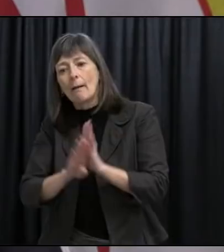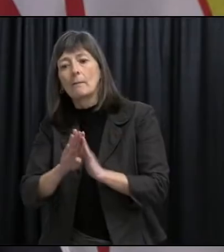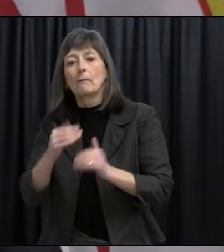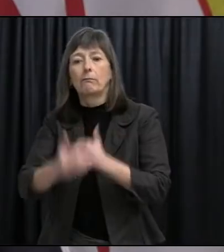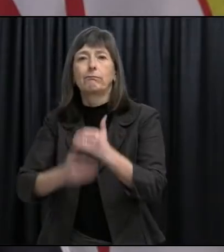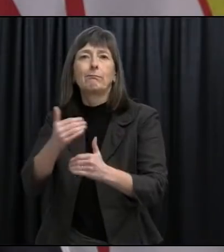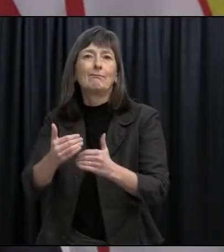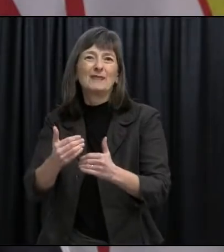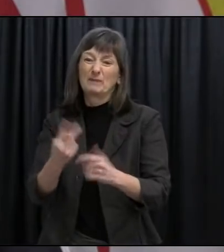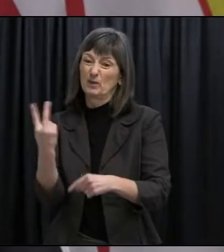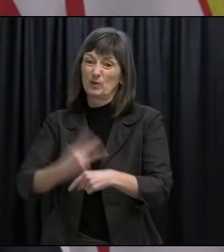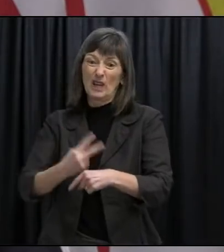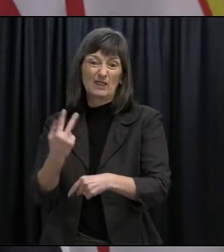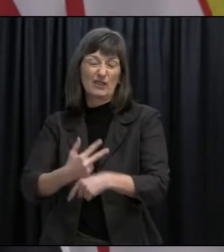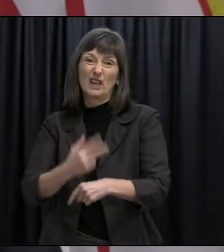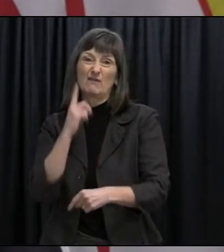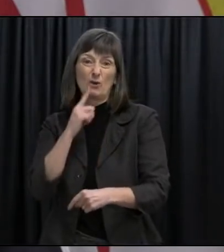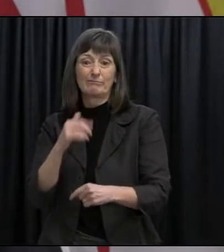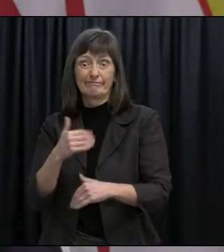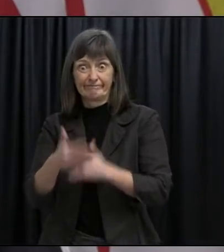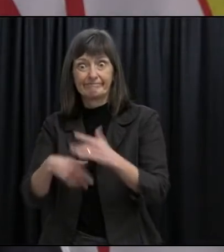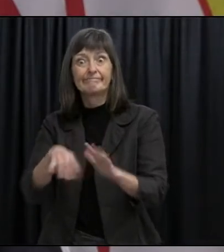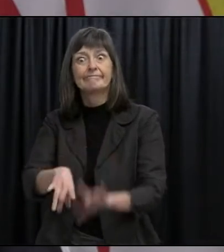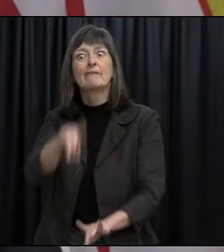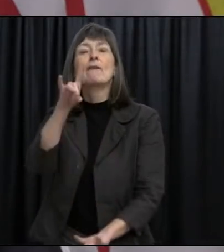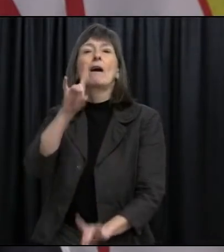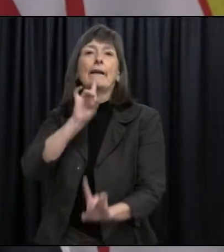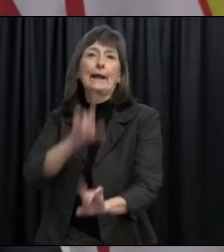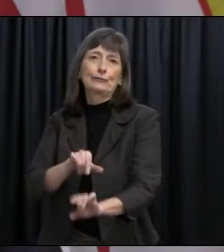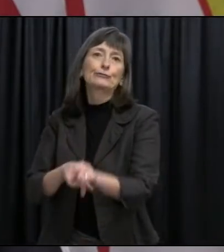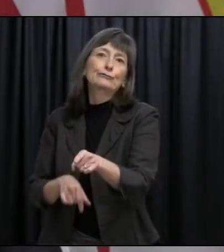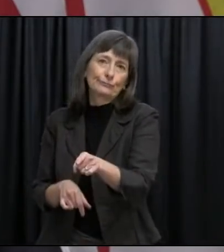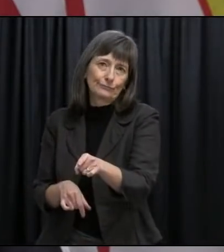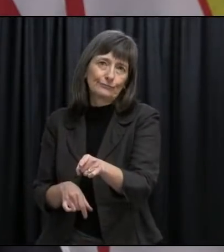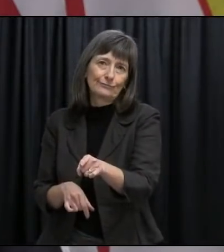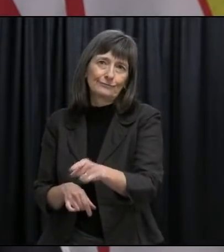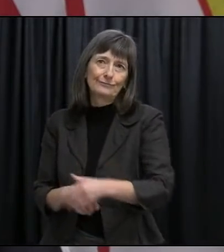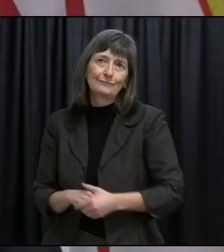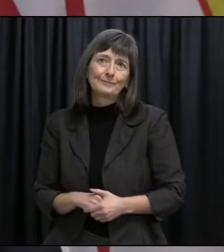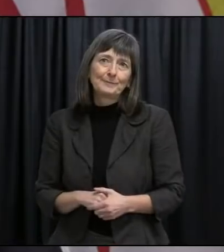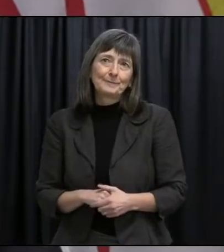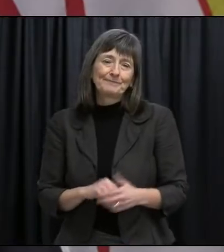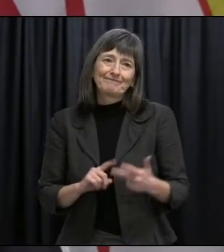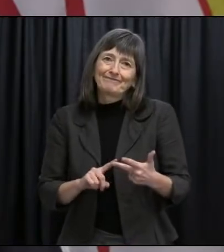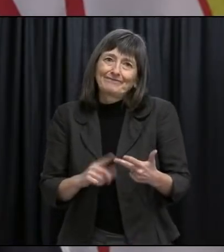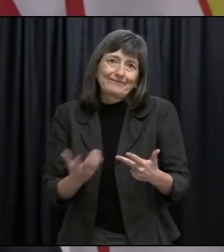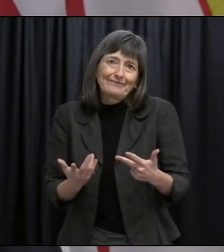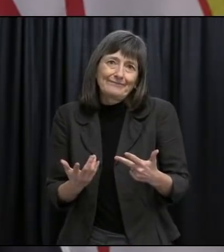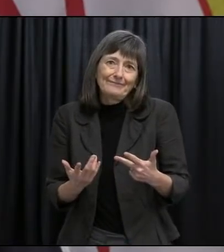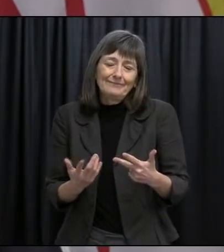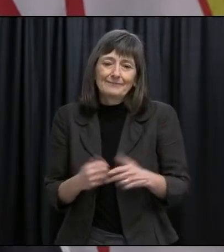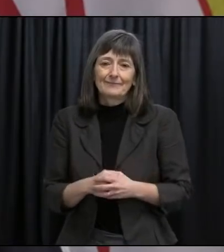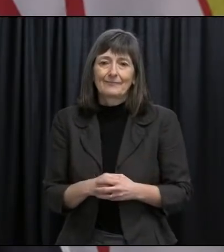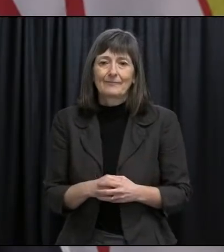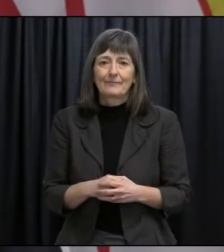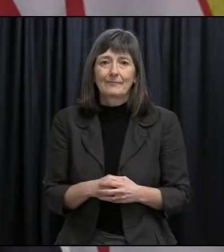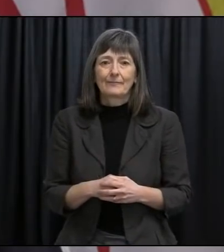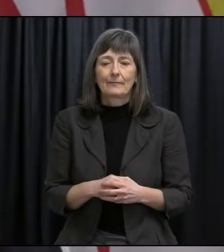a couple of day process to actually get that whole genome sequencing. Unfortunately, finding out